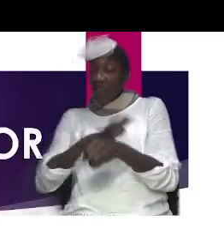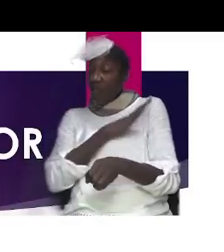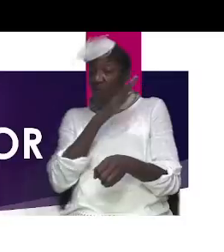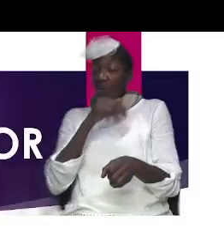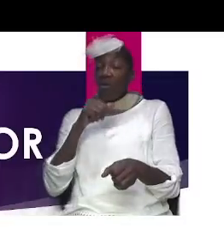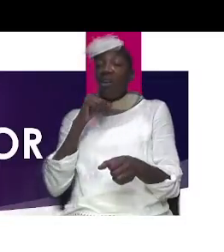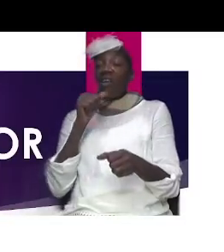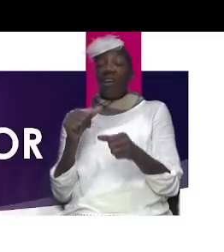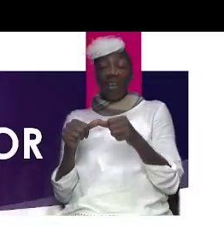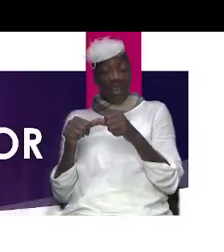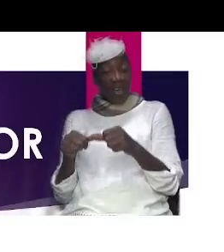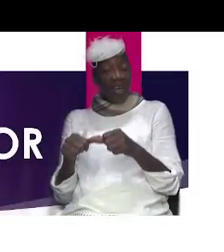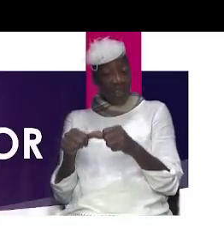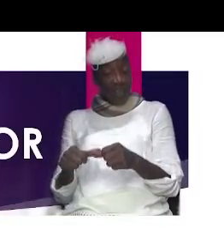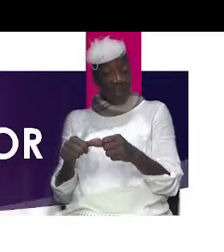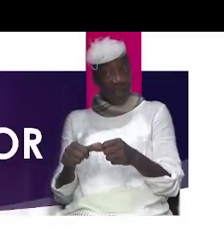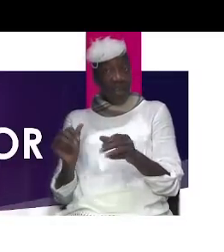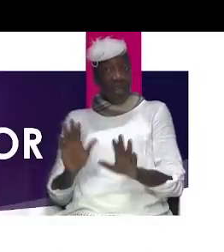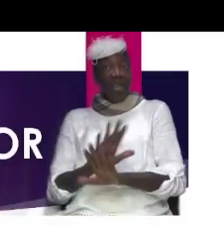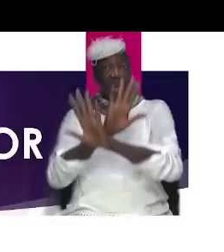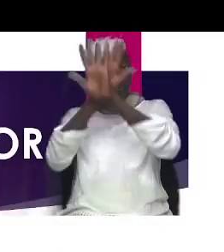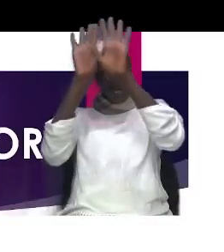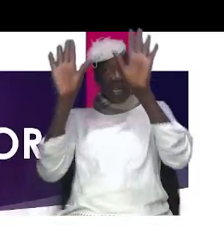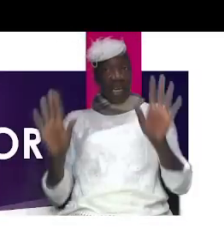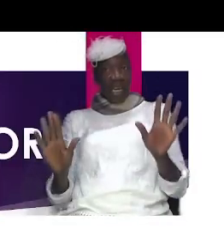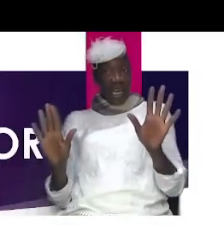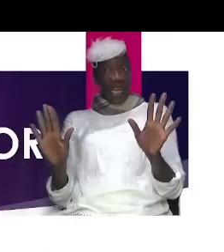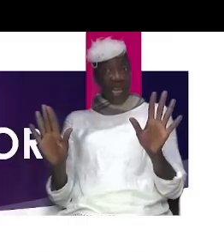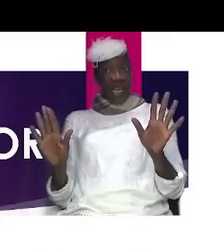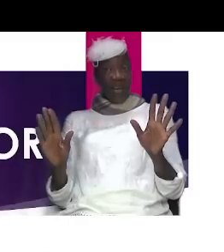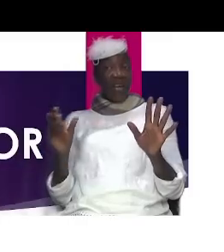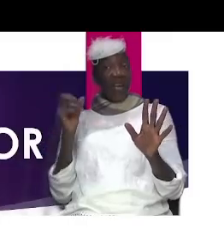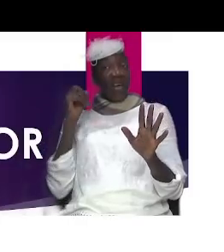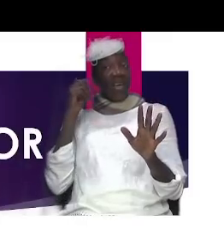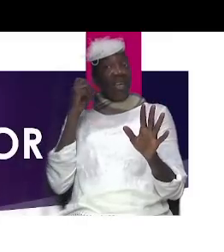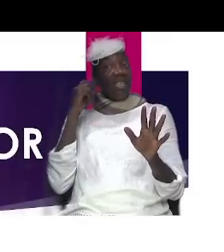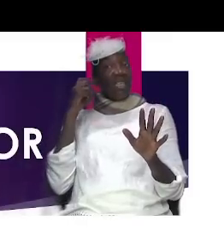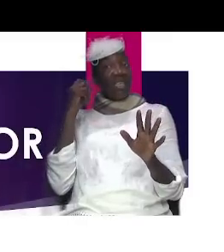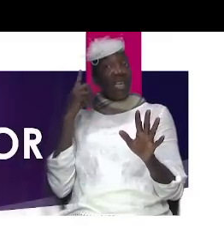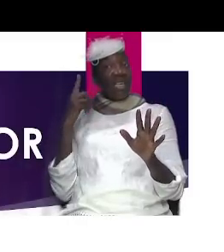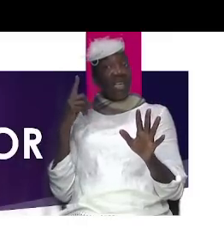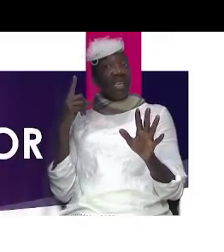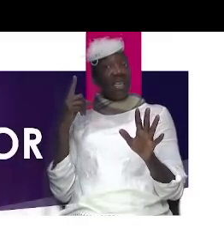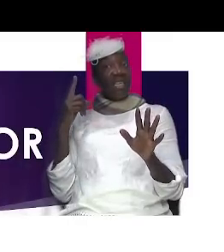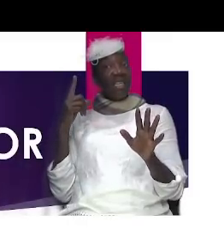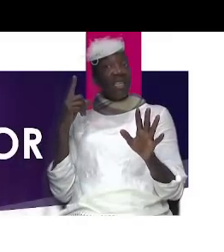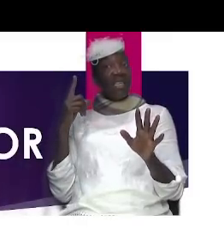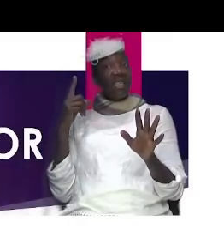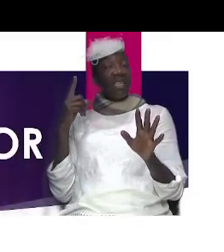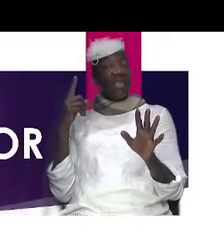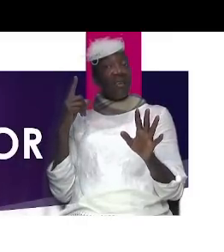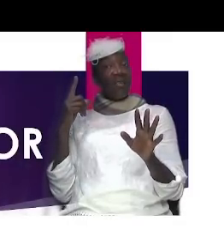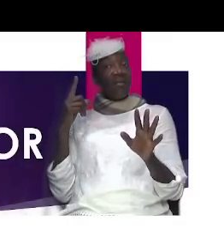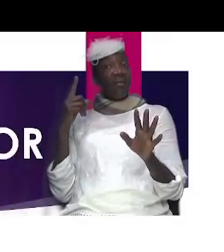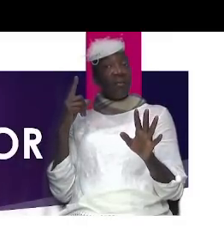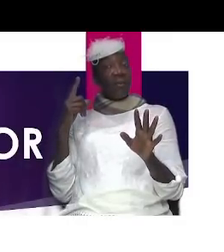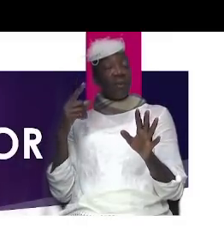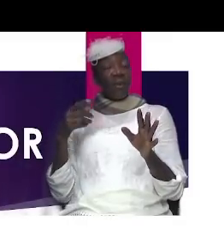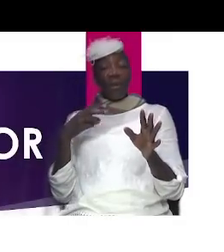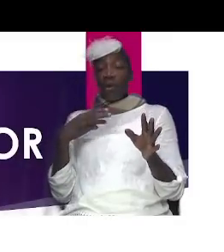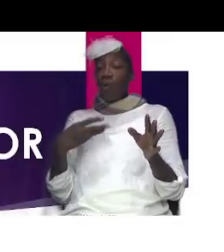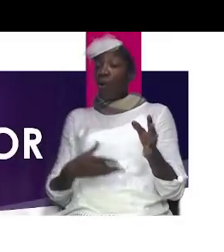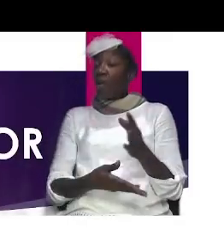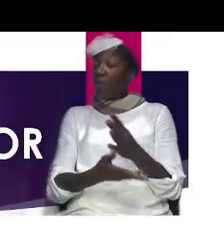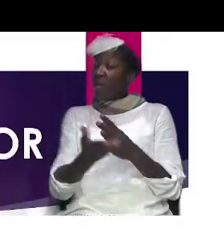I want us to be clear in our understanding, saints of the Most High God, that we will be there.